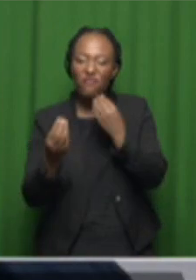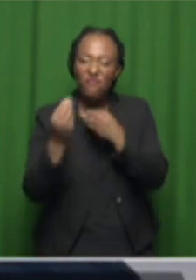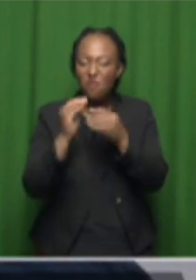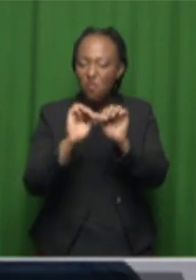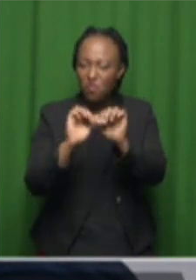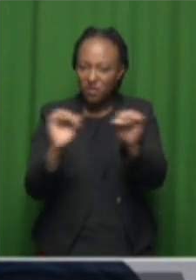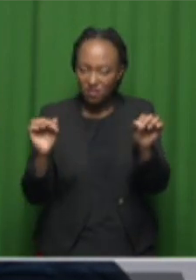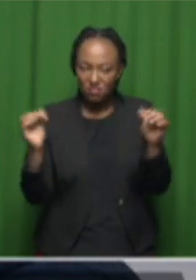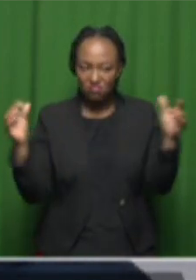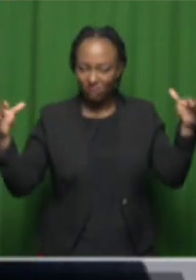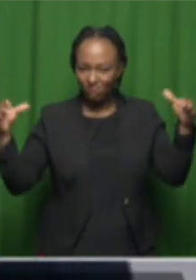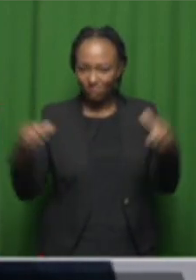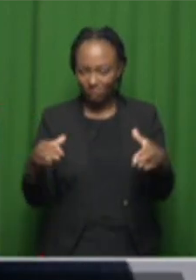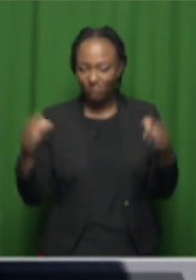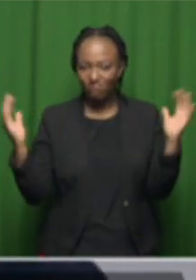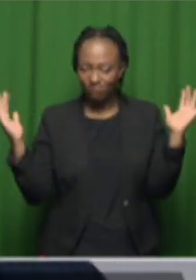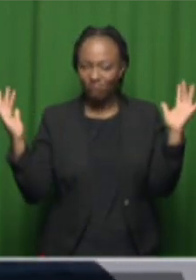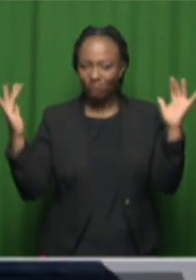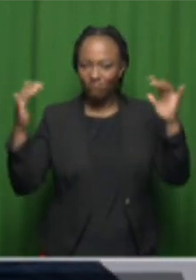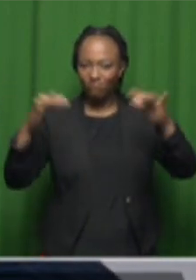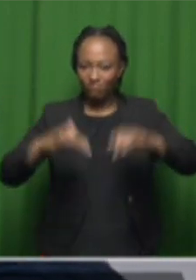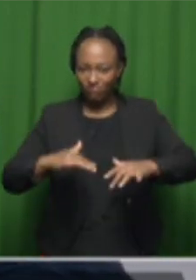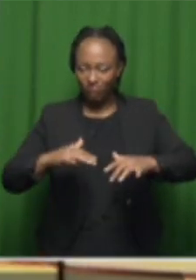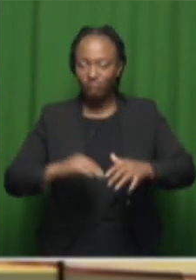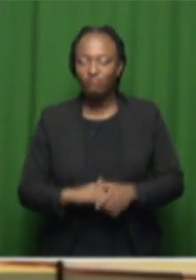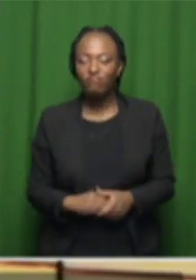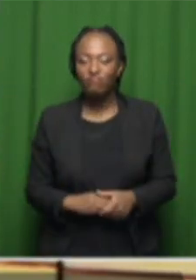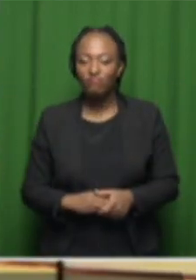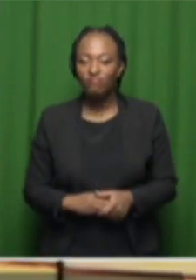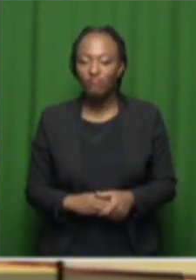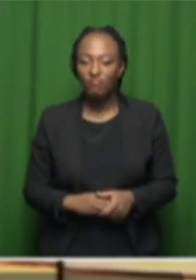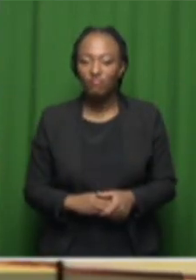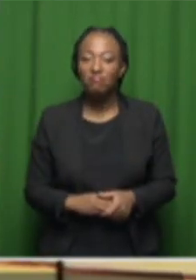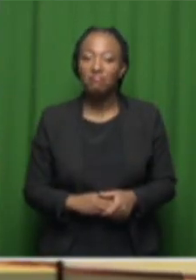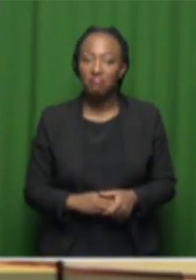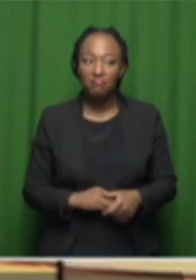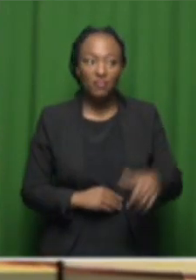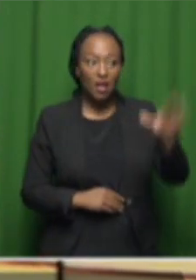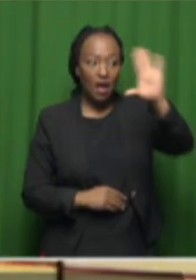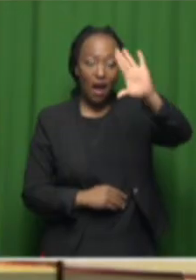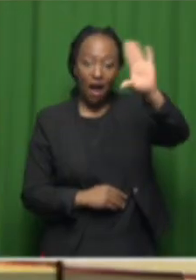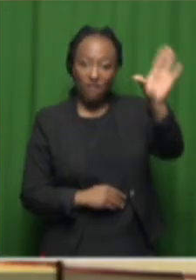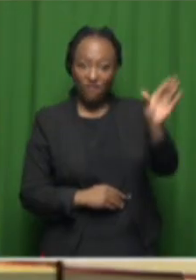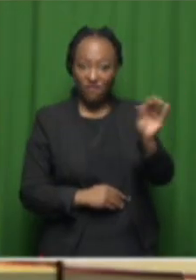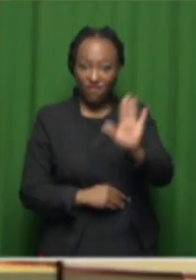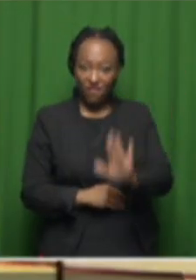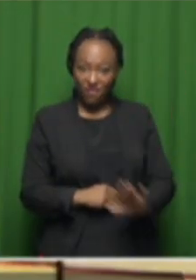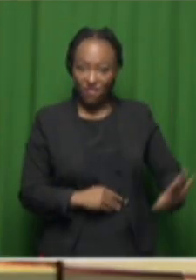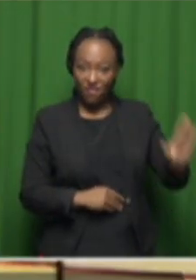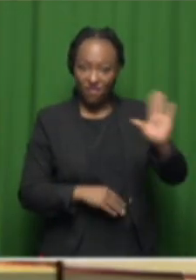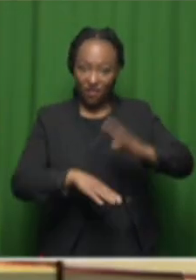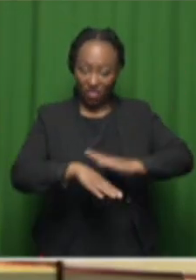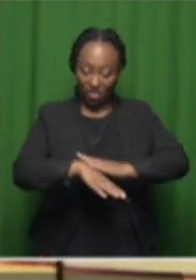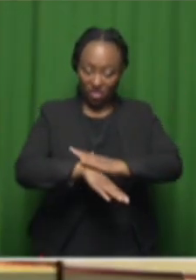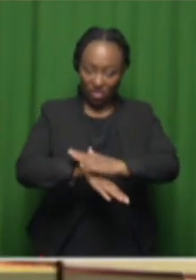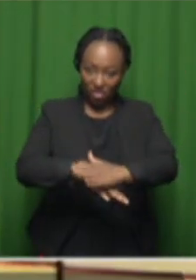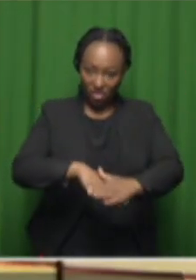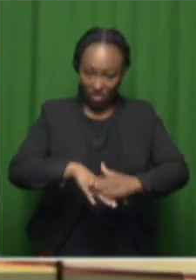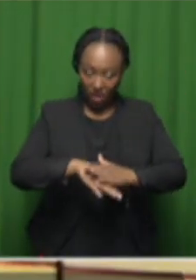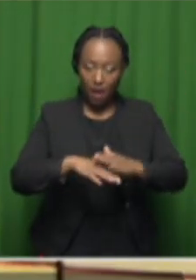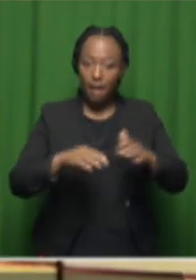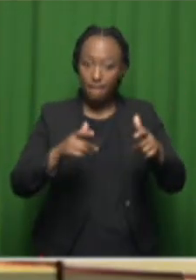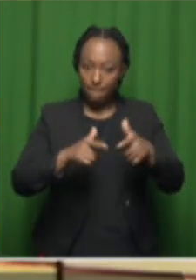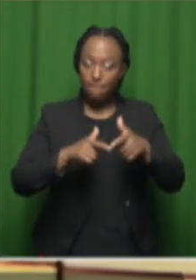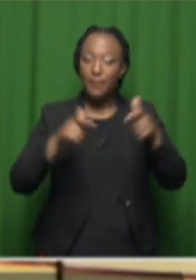beautiful coming together of all these different worlds. I mean, a continent is large, it's right? Large. There's a diaspora as well. Yeah. So if you're going to look